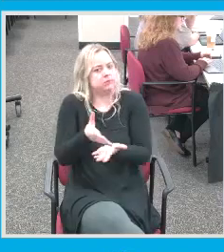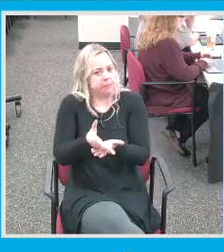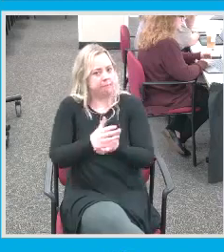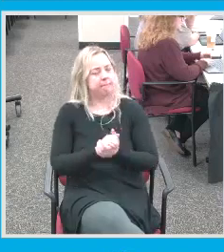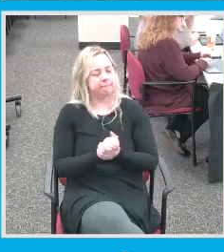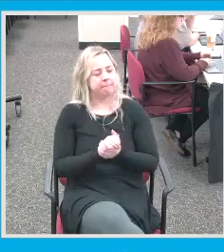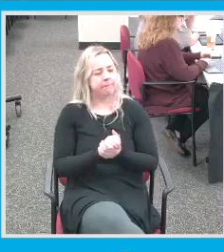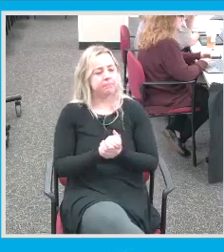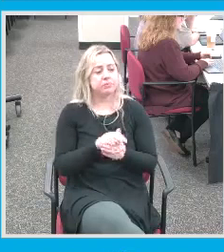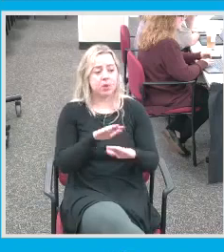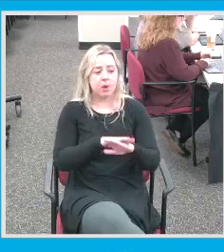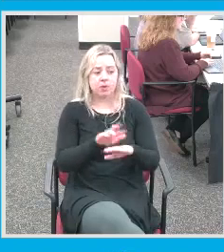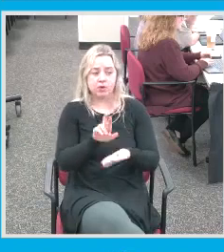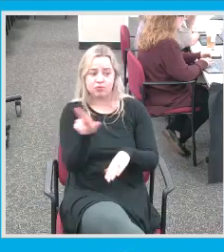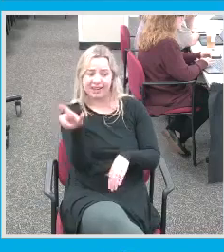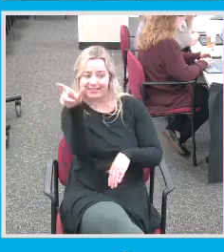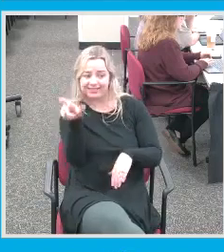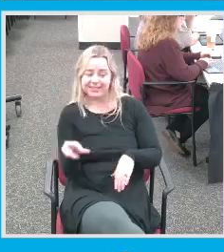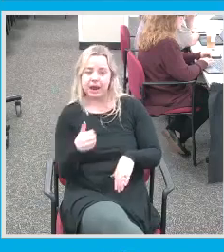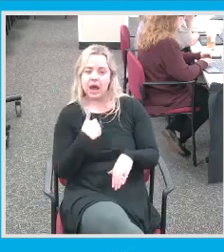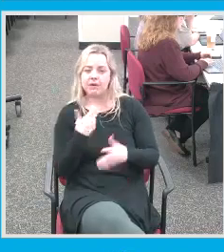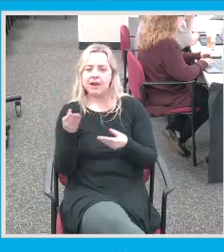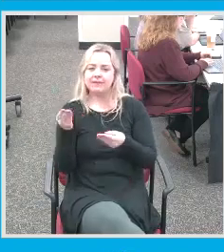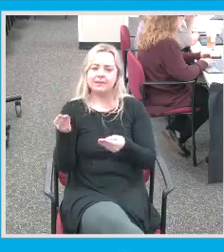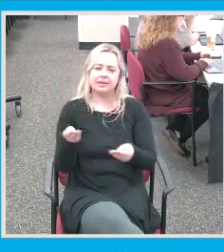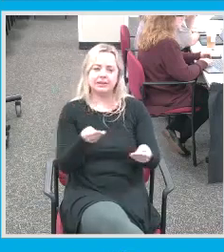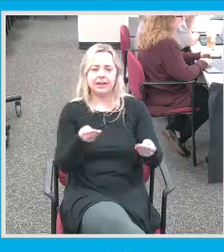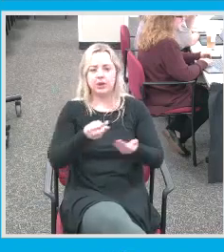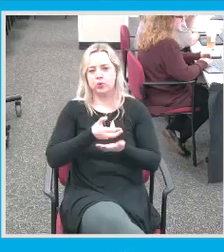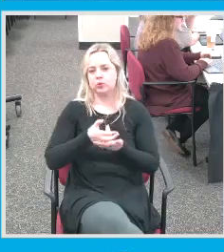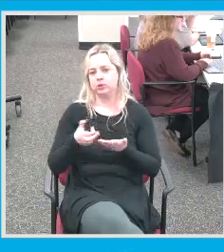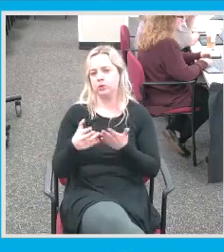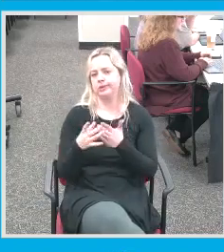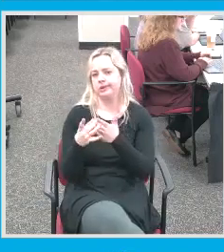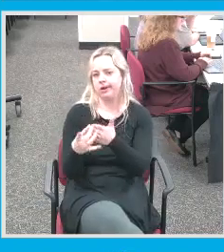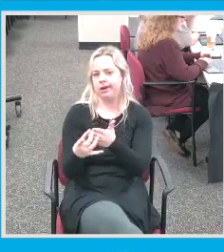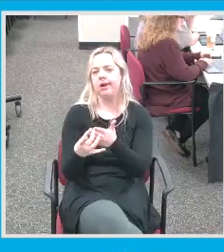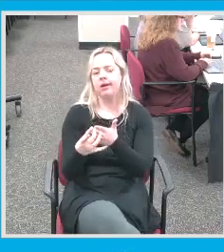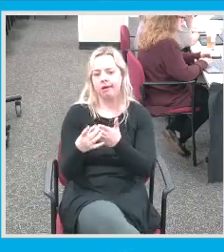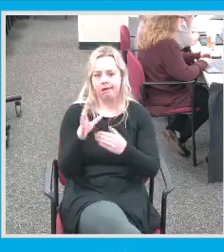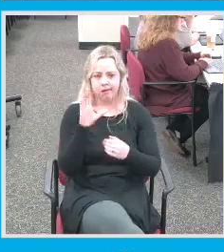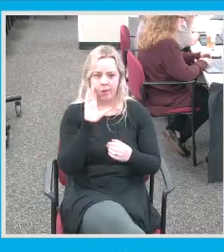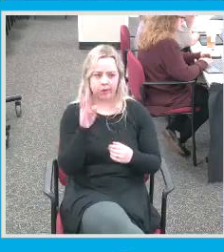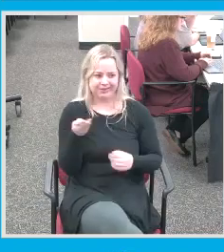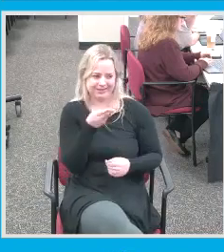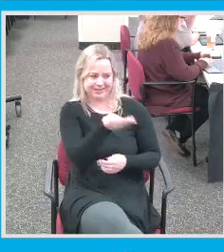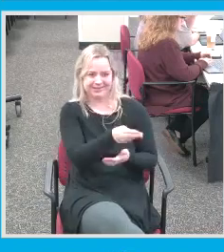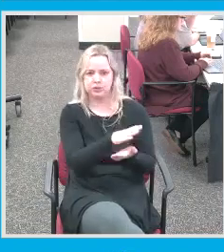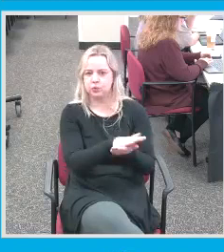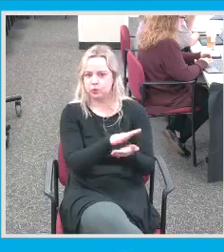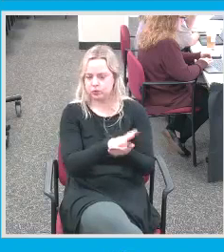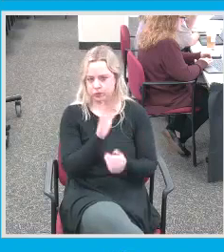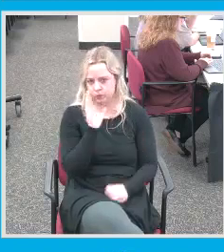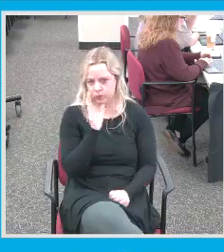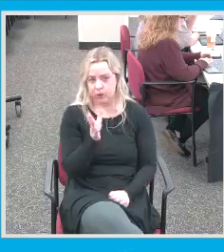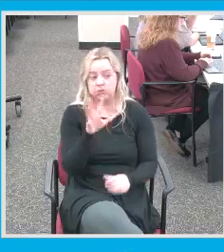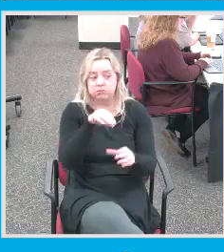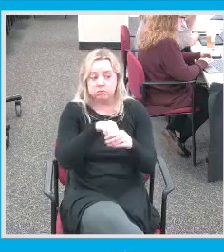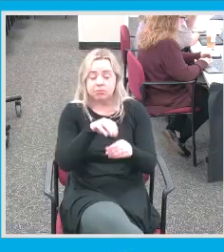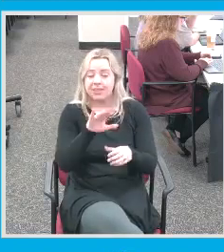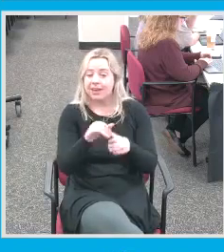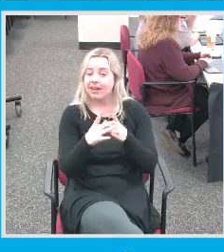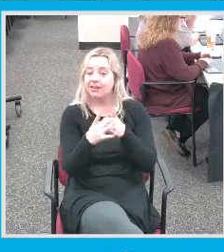is a facilitator resource guide, and so this is something we give to the schools. In this guide,